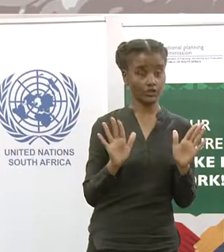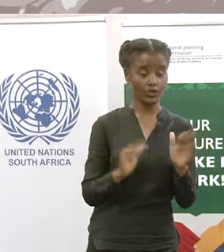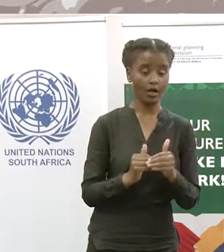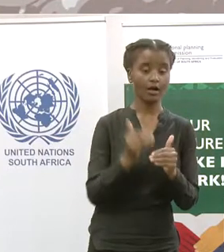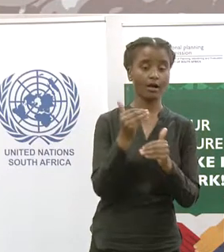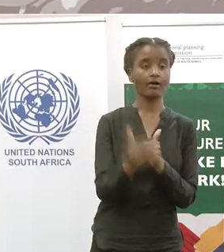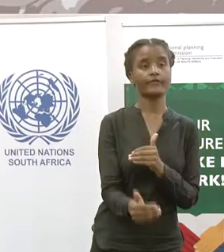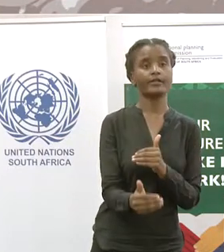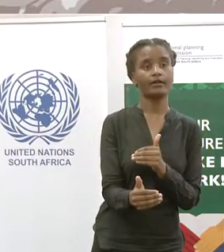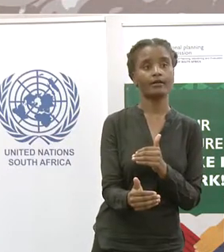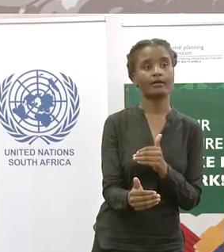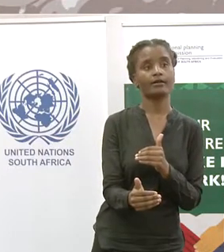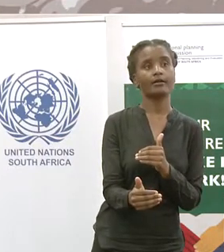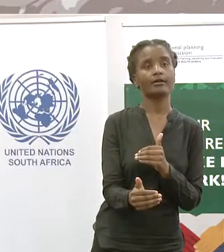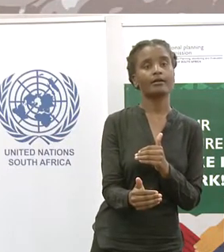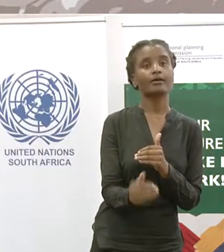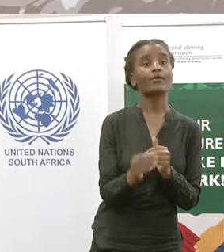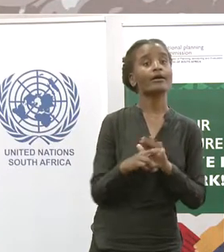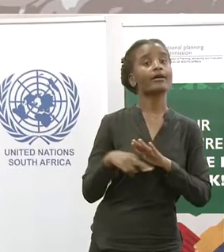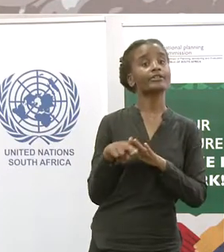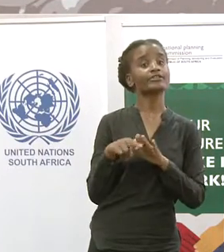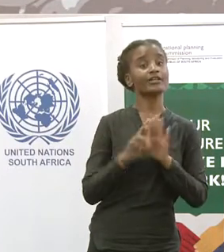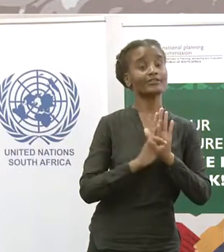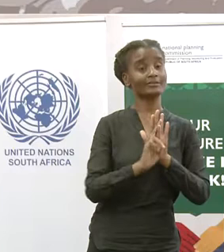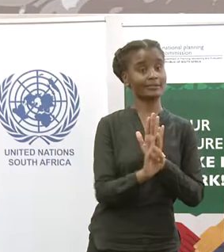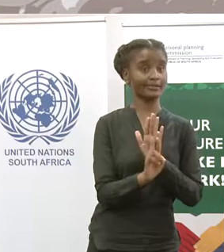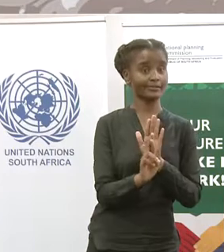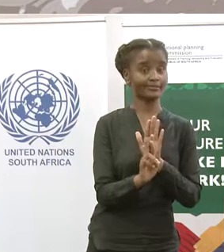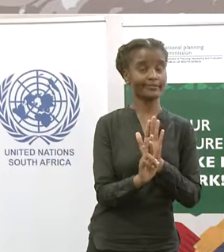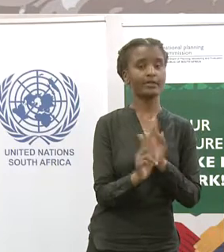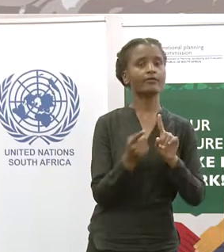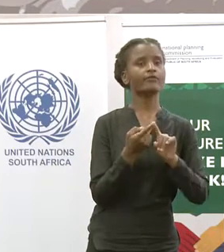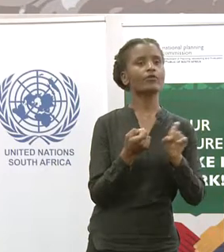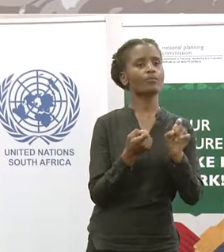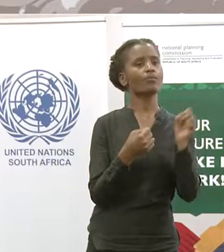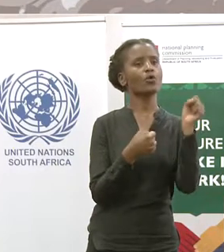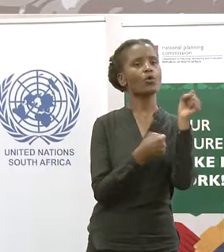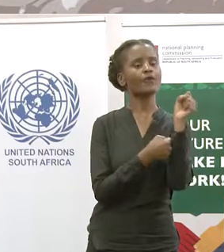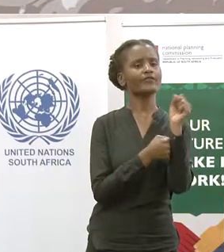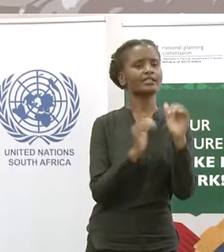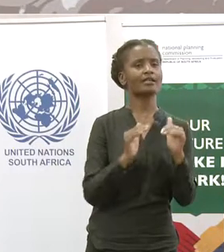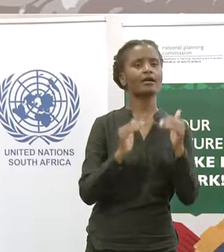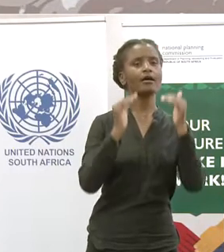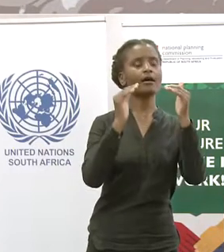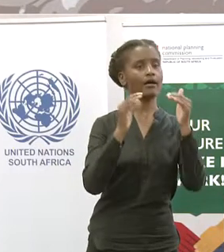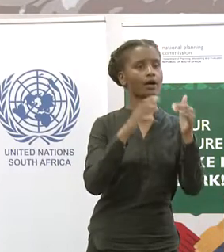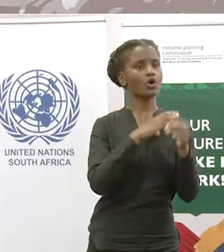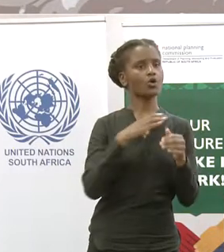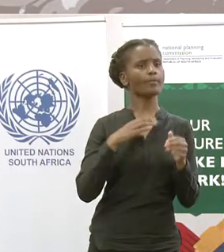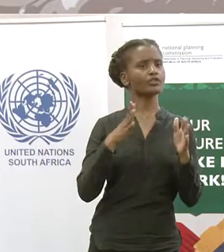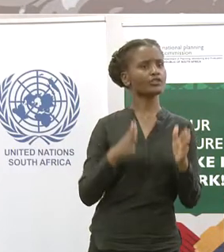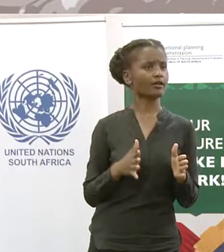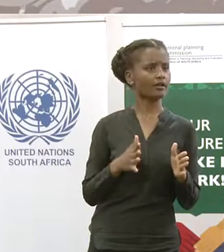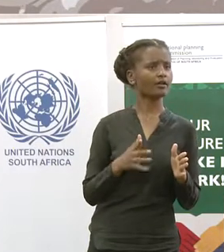the regional representative ad interim in the office of the High Commissioner for Human Rights, Ms.